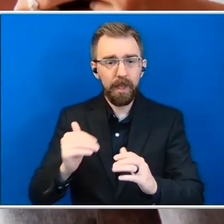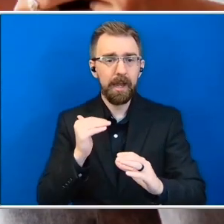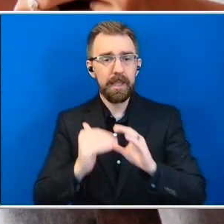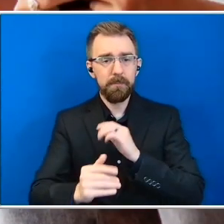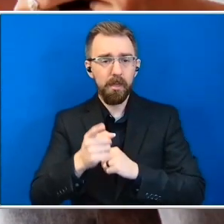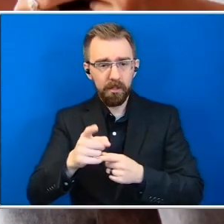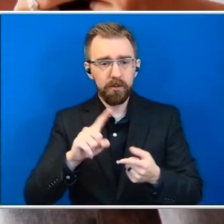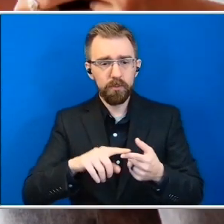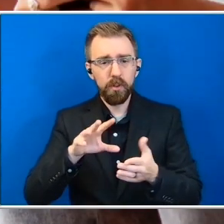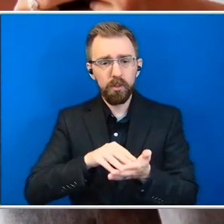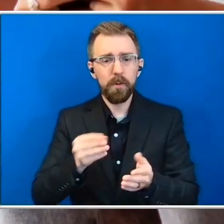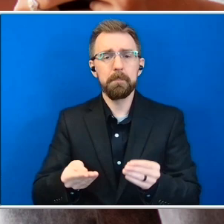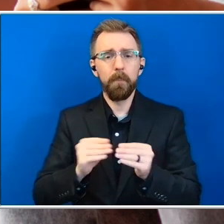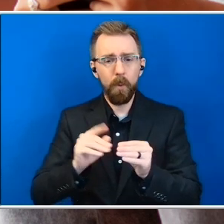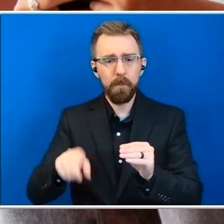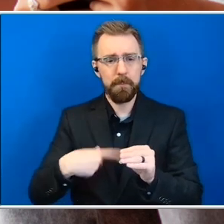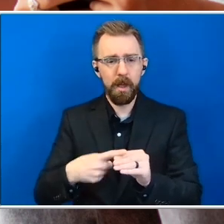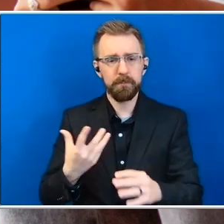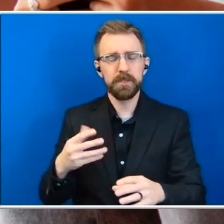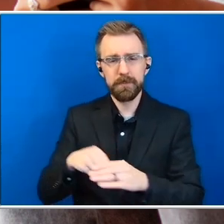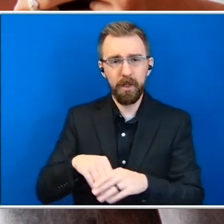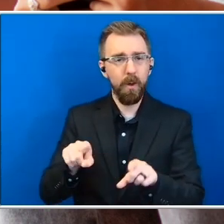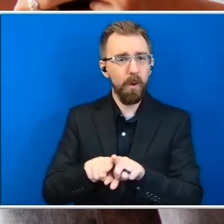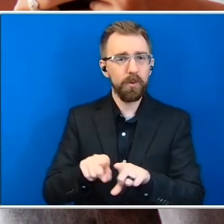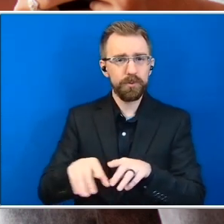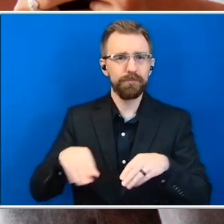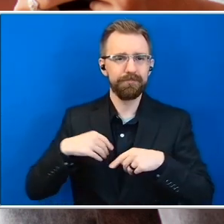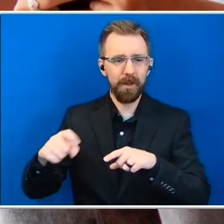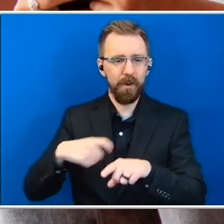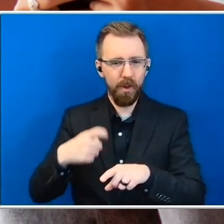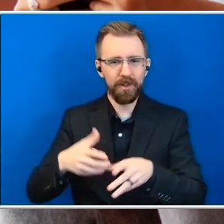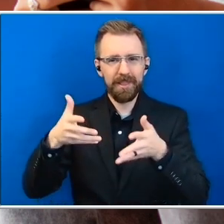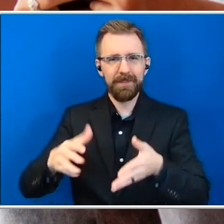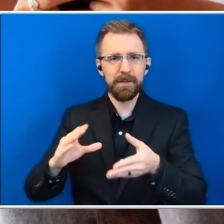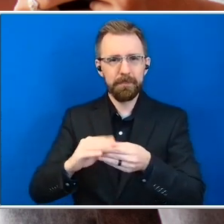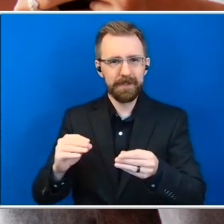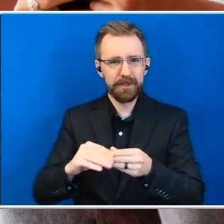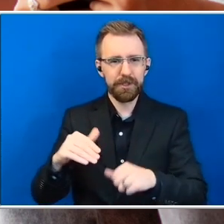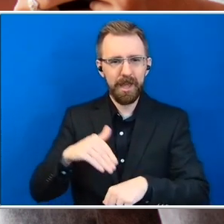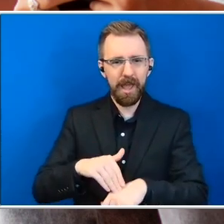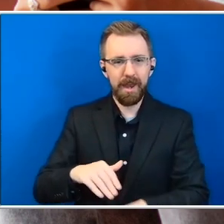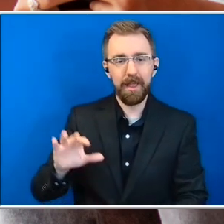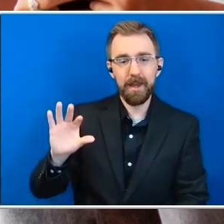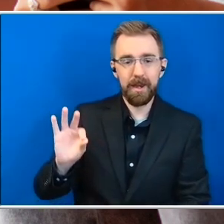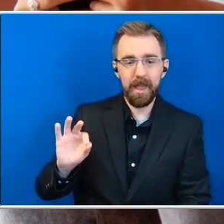about participating. He's also taking calls. Leave a message at